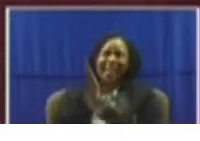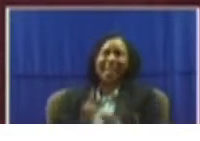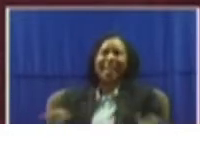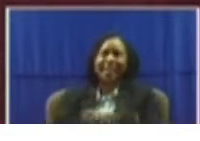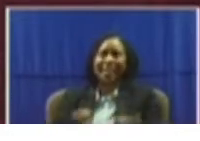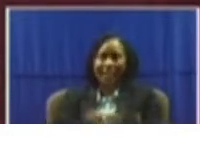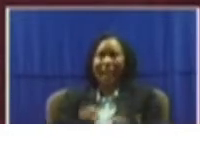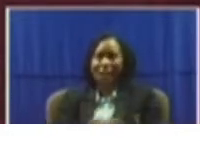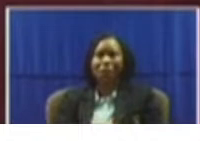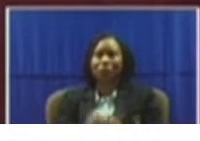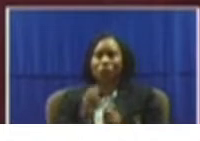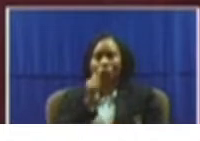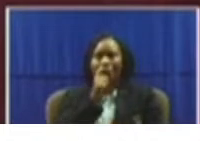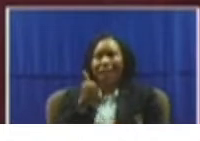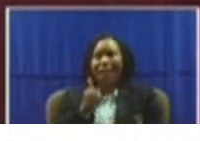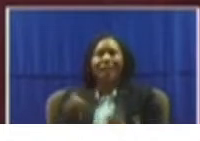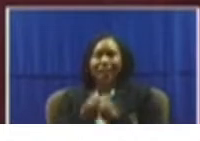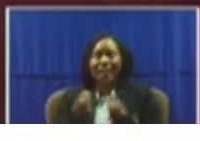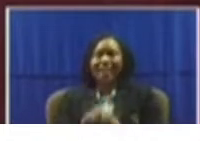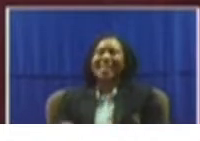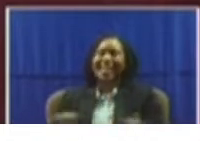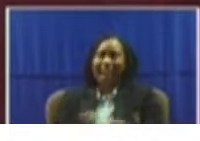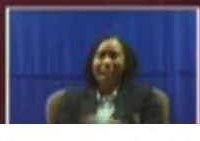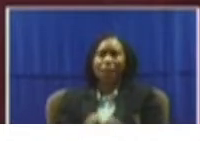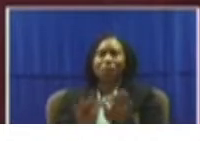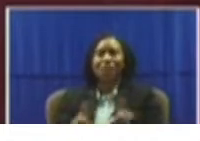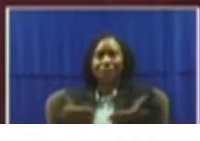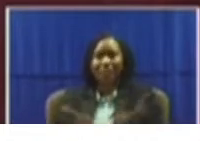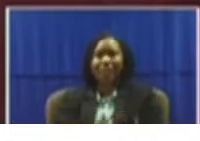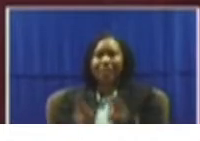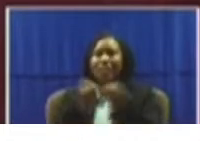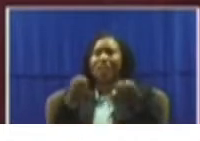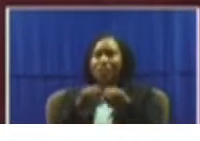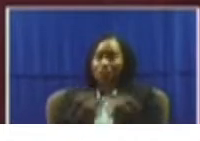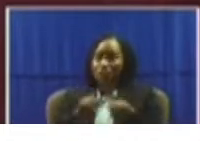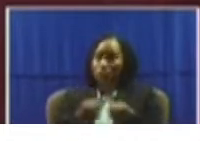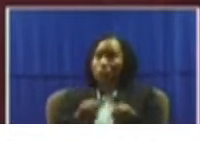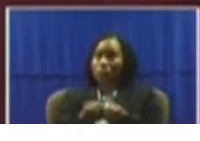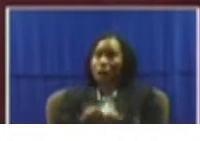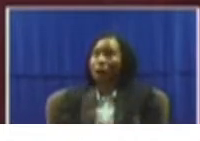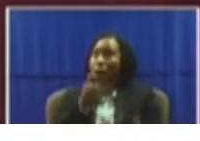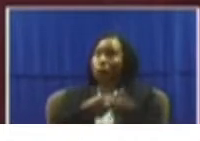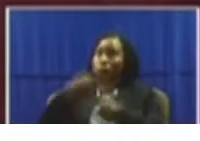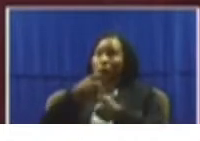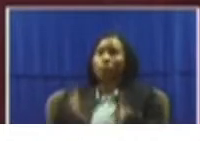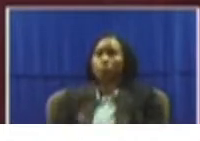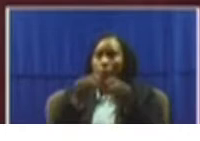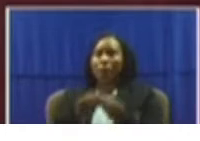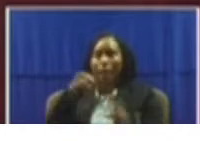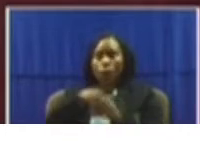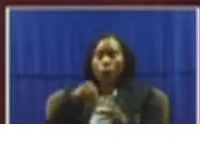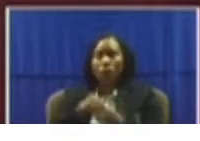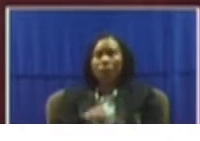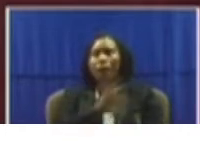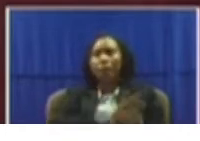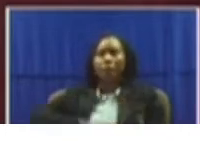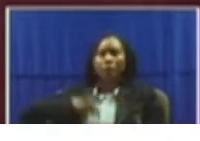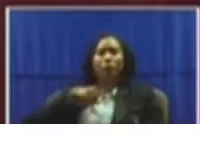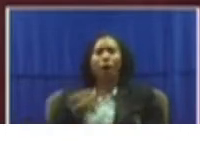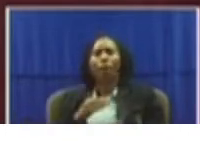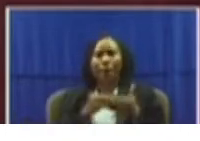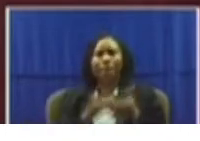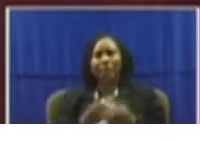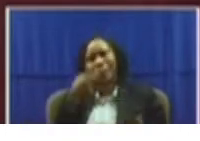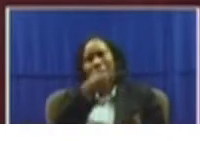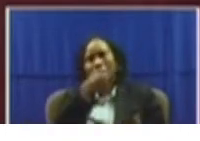and exactly the same services that the National Cabinet is, and including your mayoral committee members in Tshwane who are driving in luxury